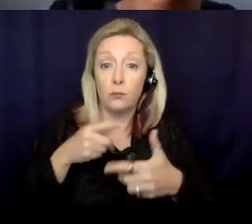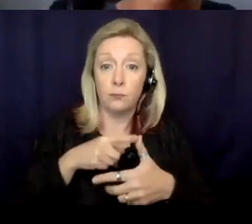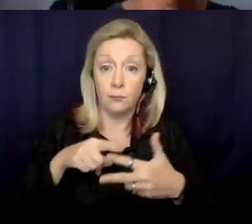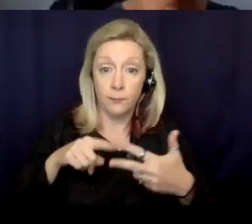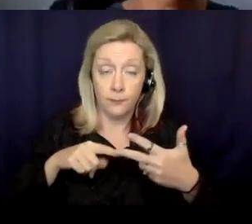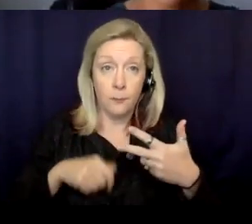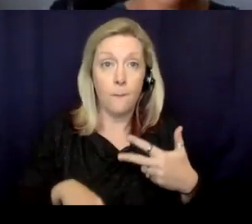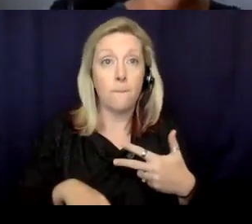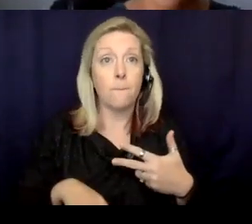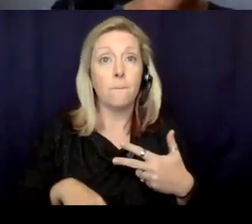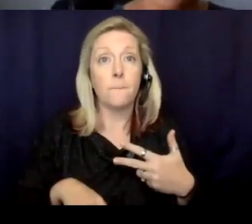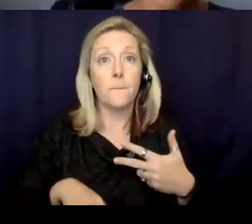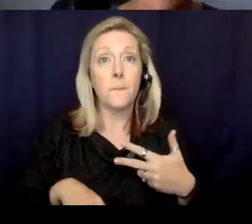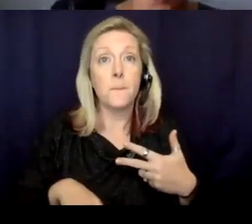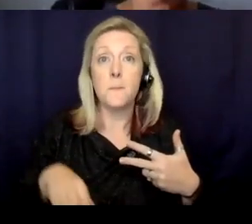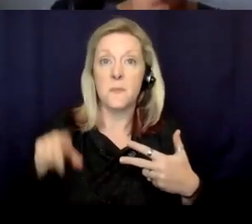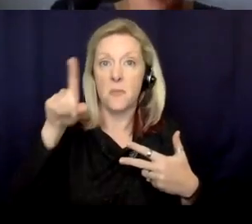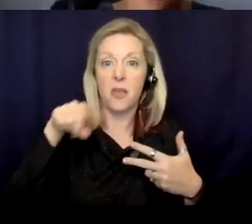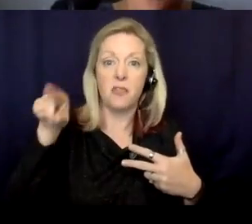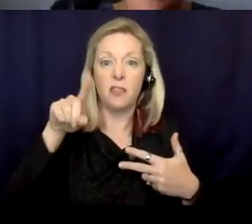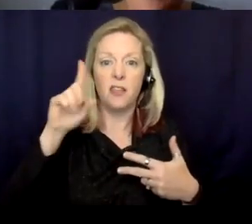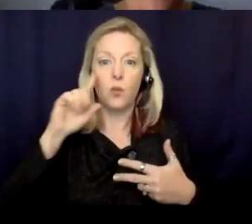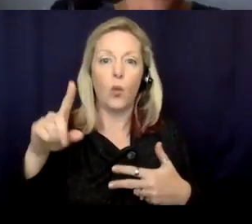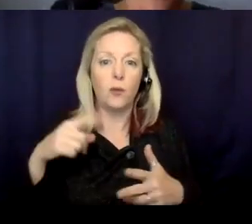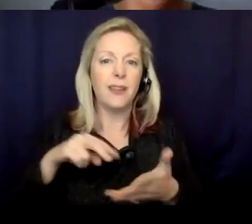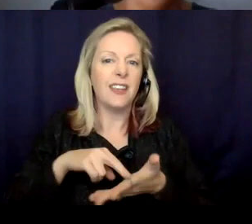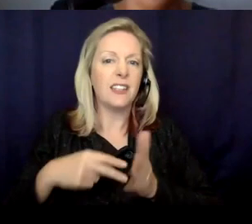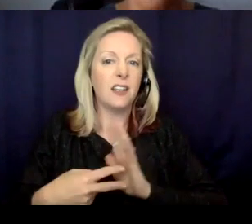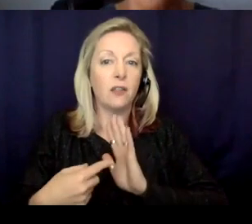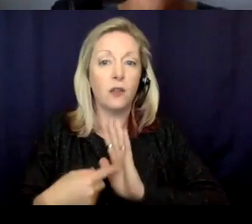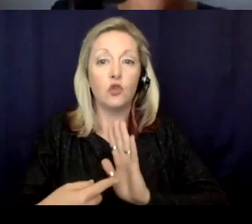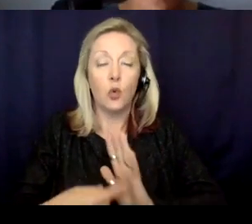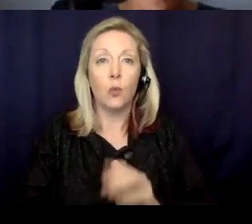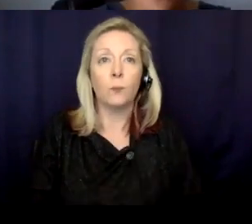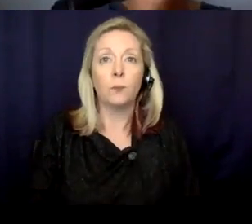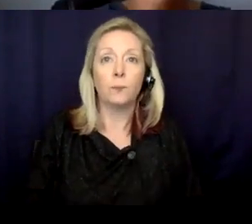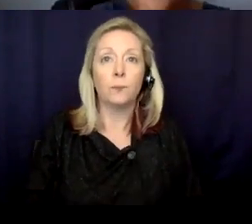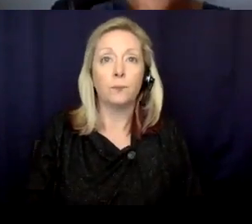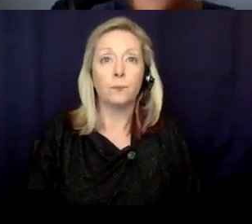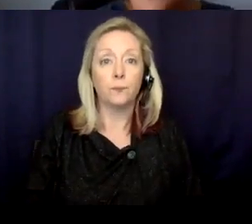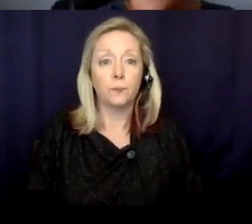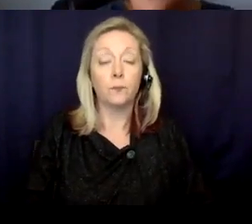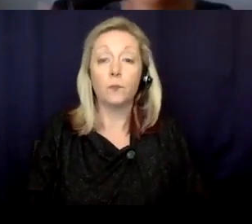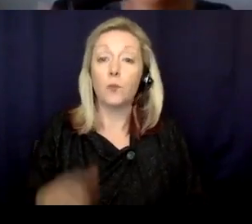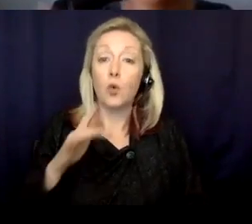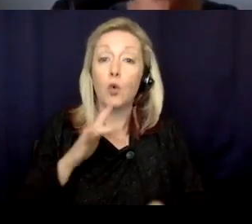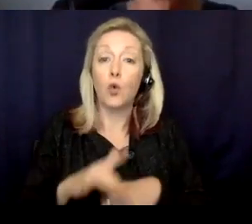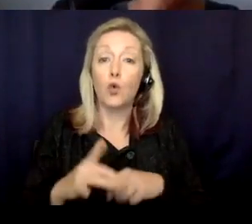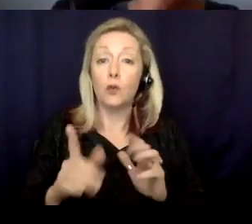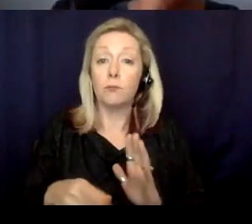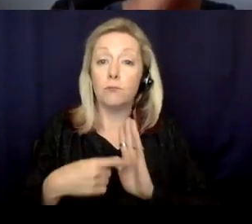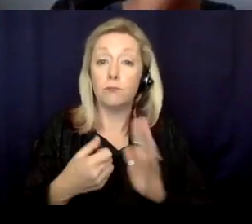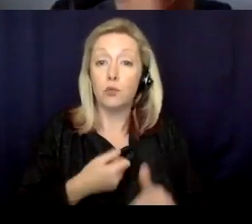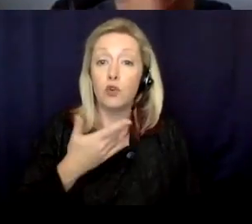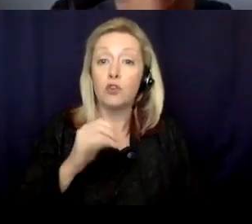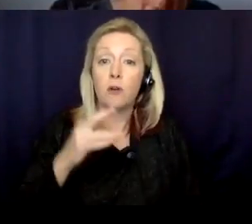And these are the things that they're going to be showing. These are the intents that they're going to be showing us. Those early expression of those memories, like I was